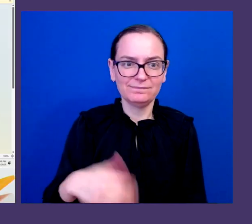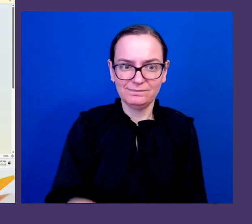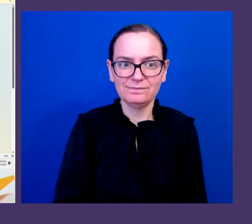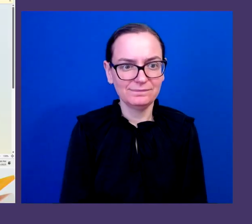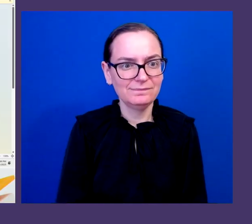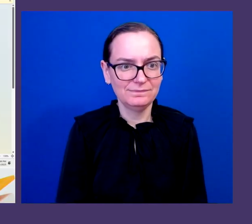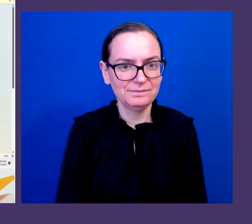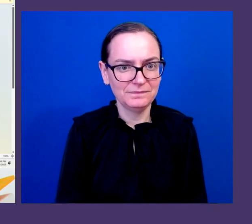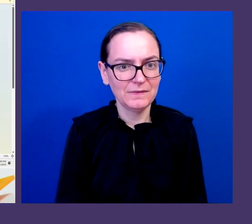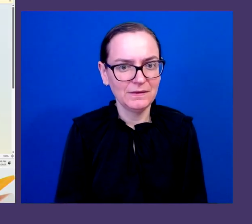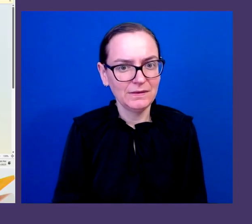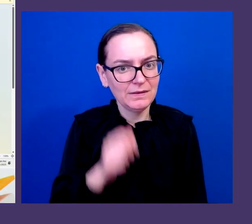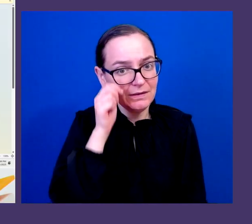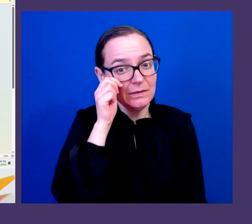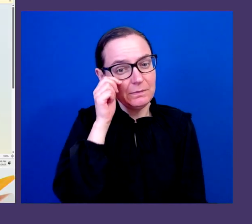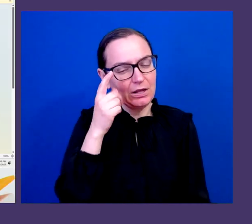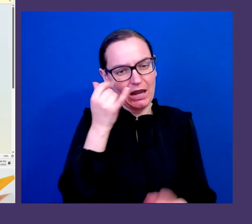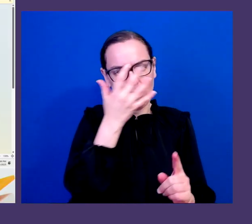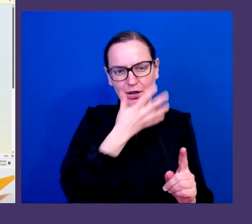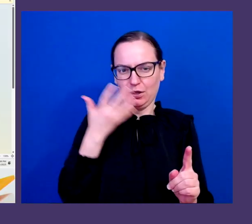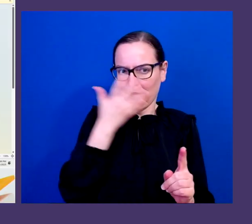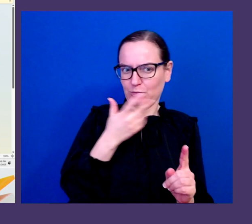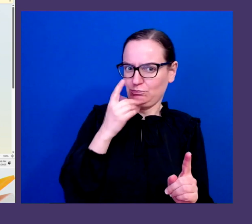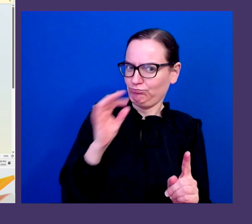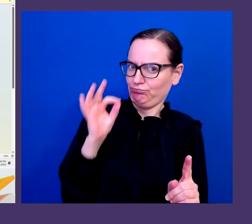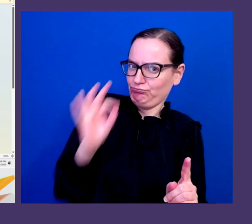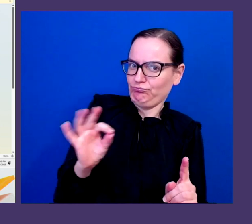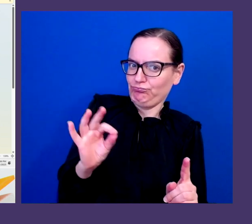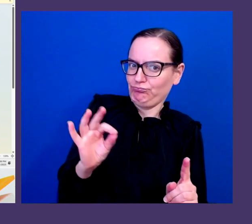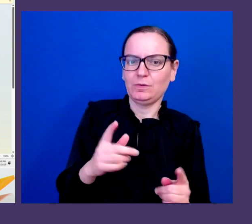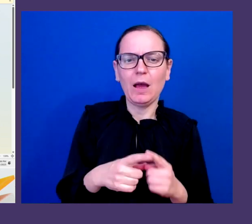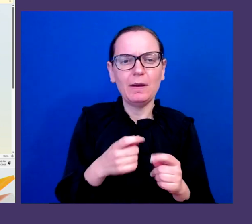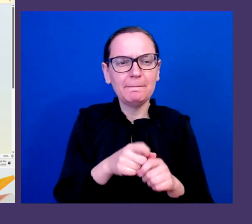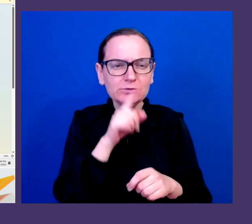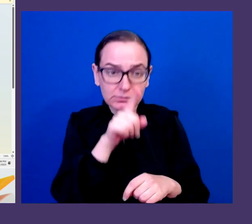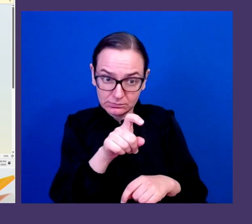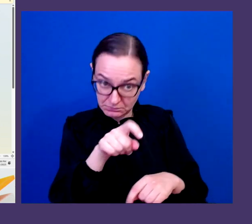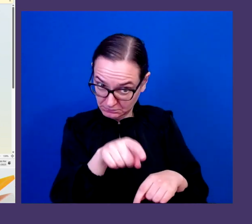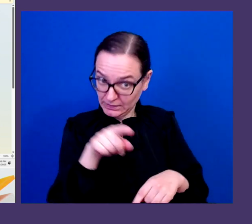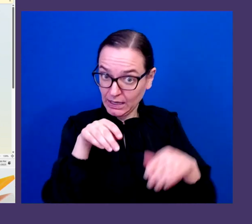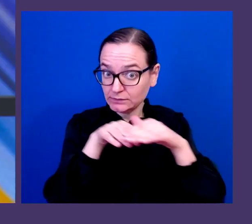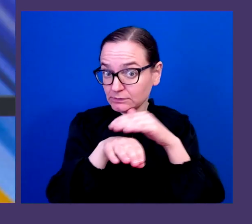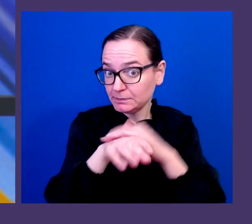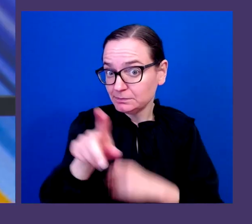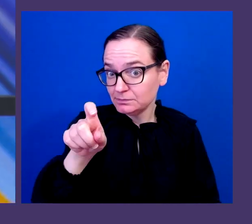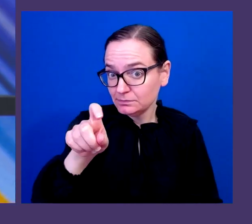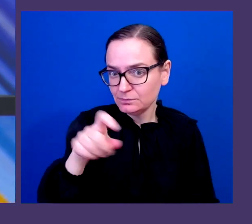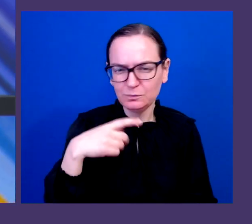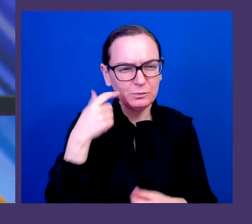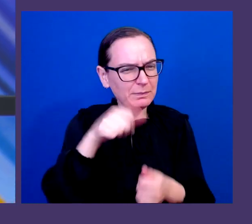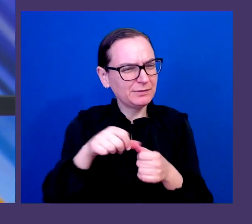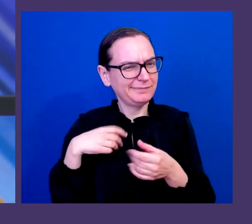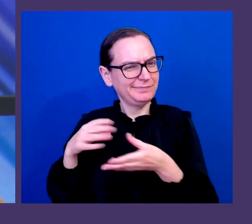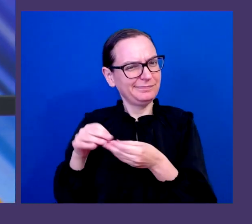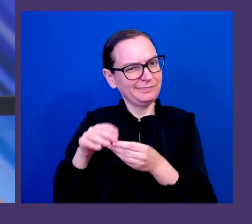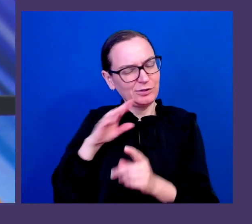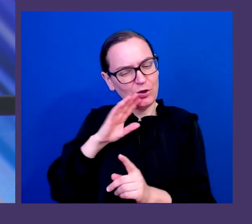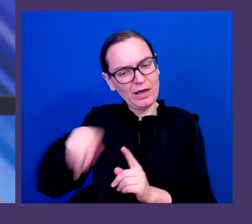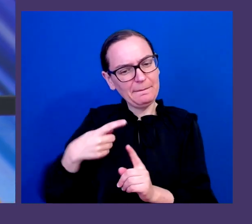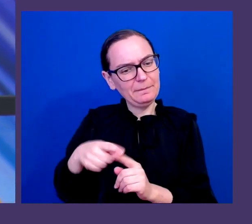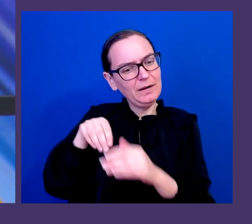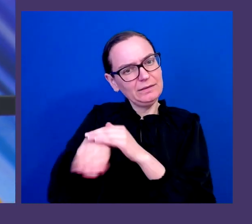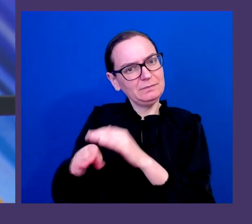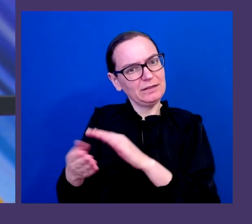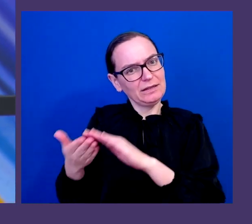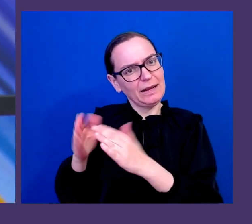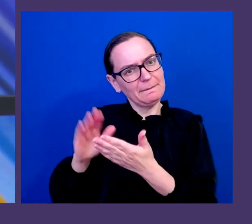the accessibility of it. As we talked about earlier on, the accessibility community is huge. 1 in 4 people have a disability. So